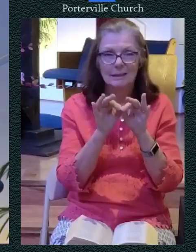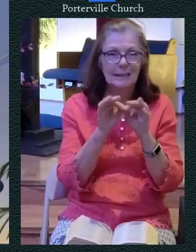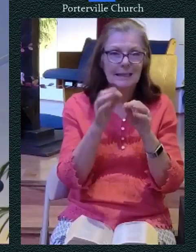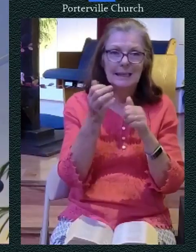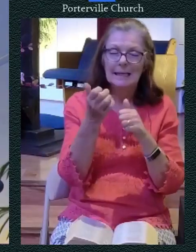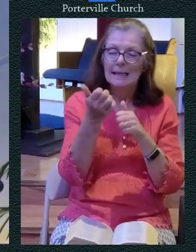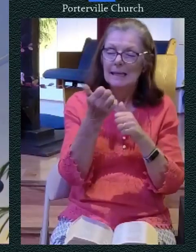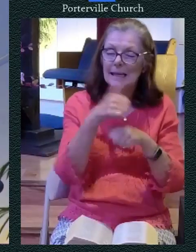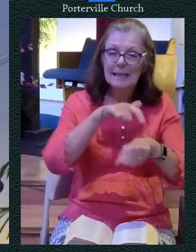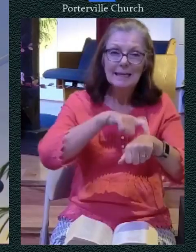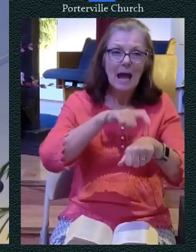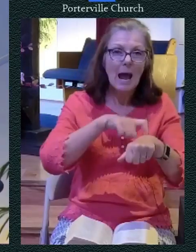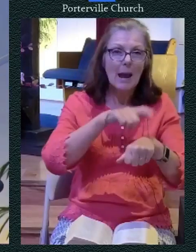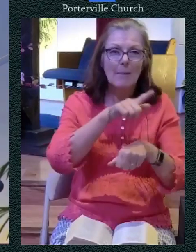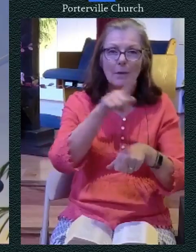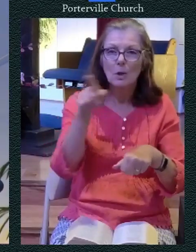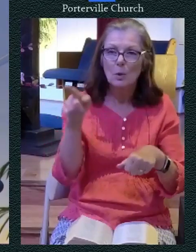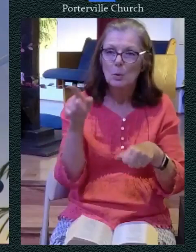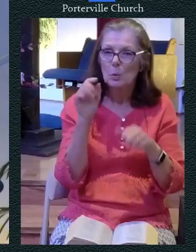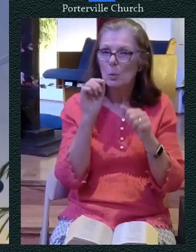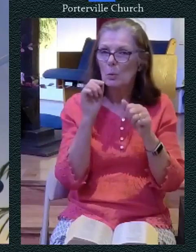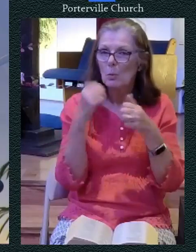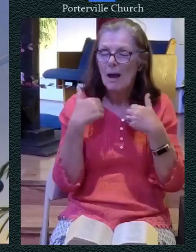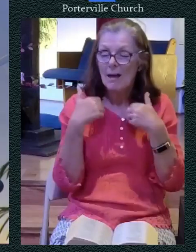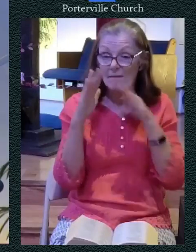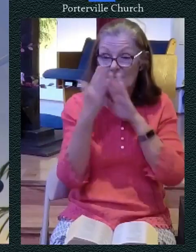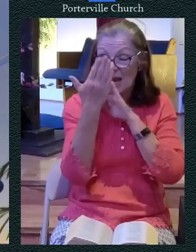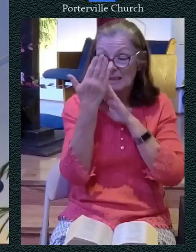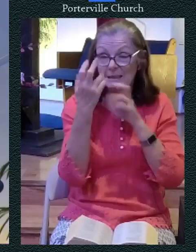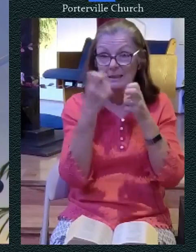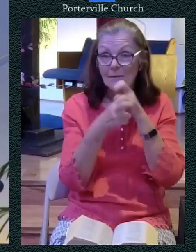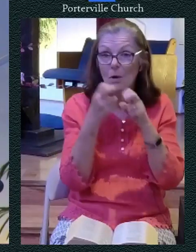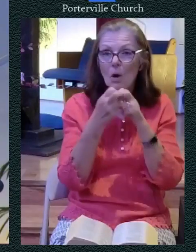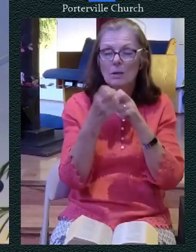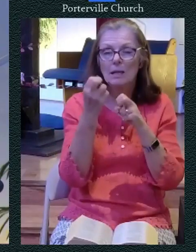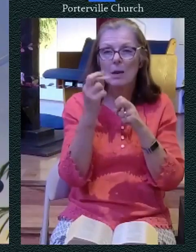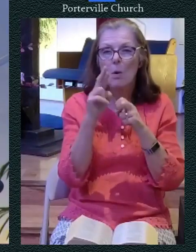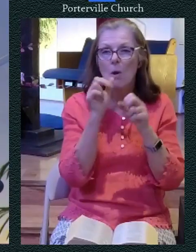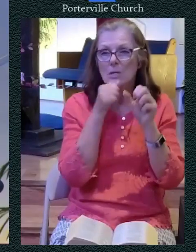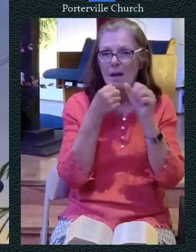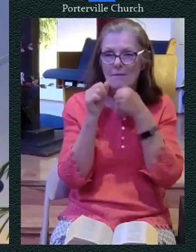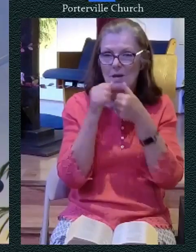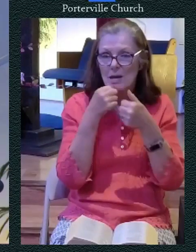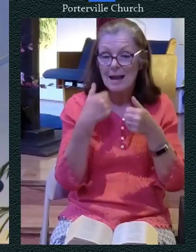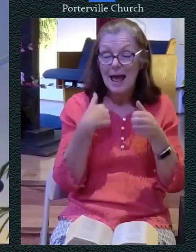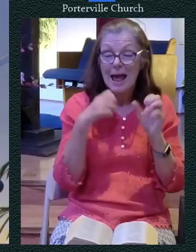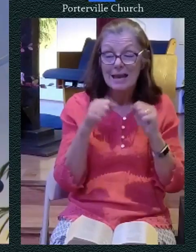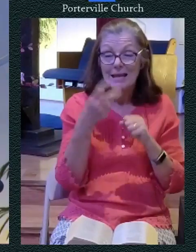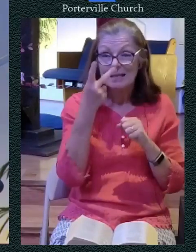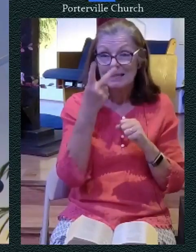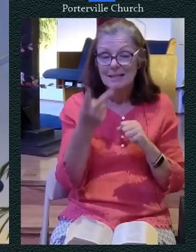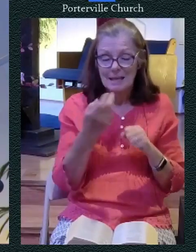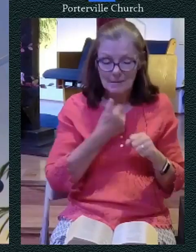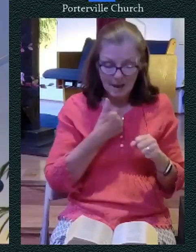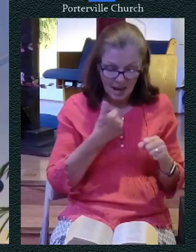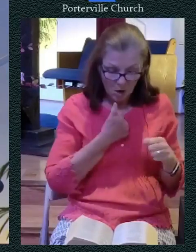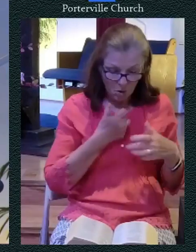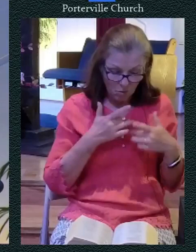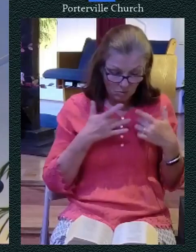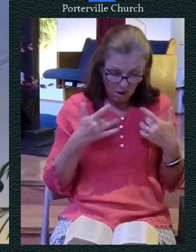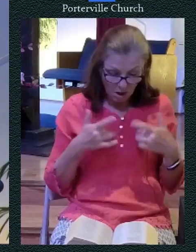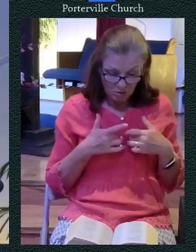suffering. It becomes a context in which I can see my own heart in ways that I might not have